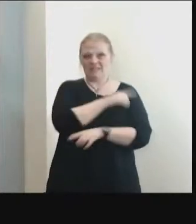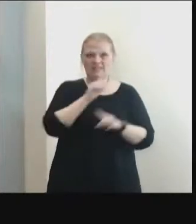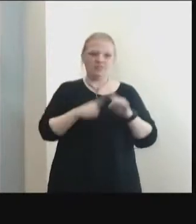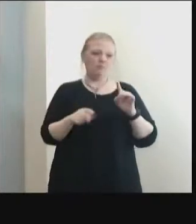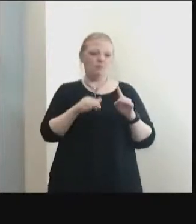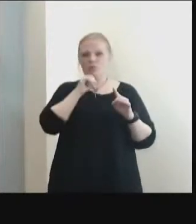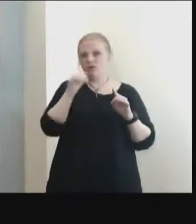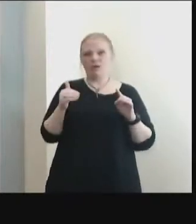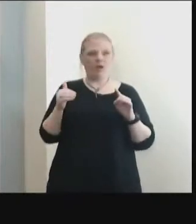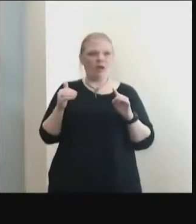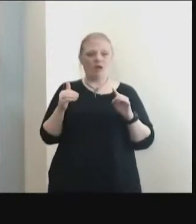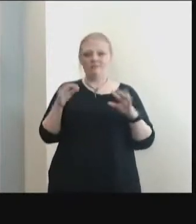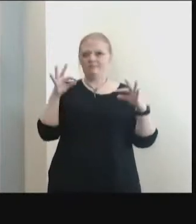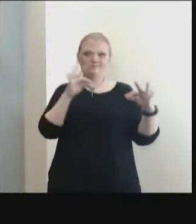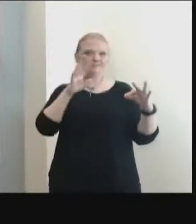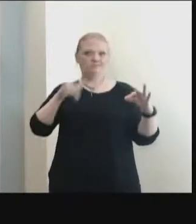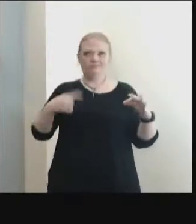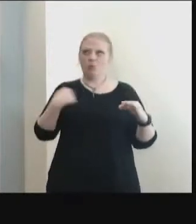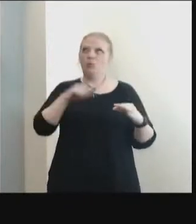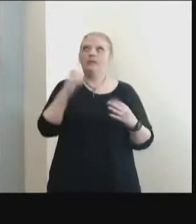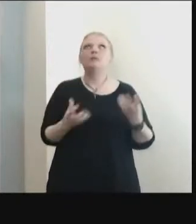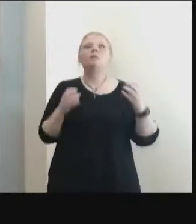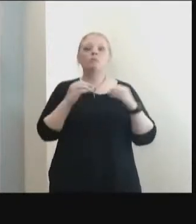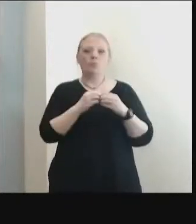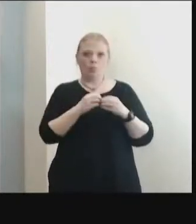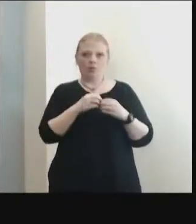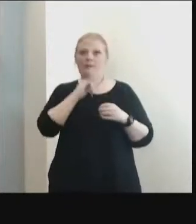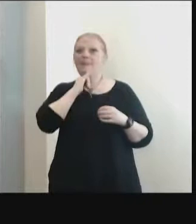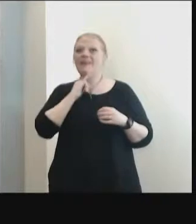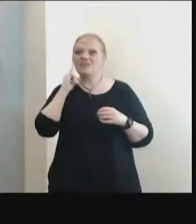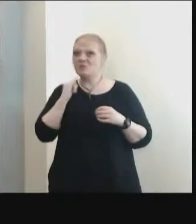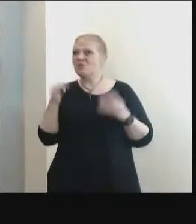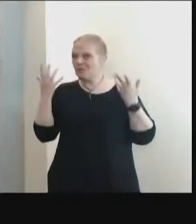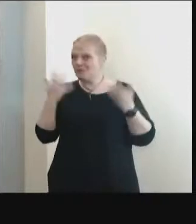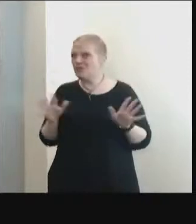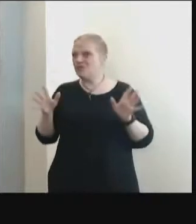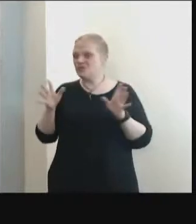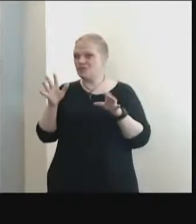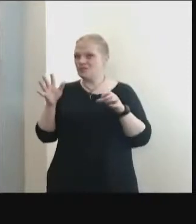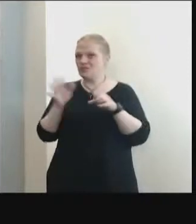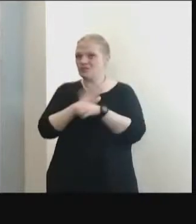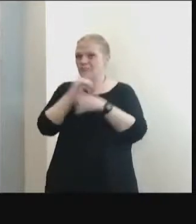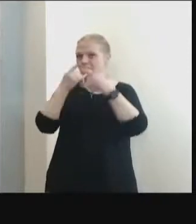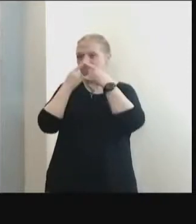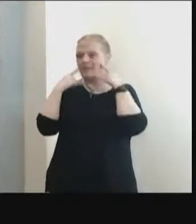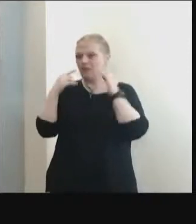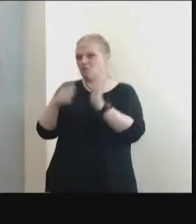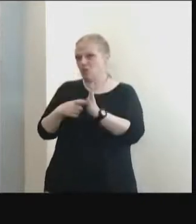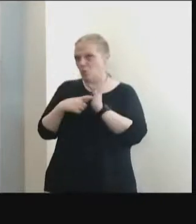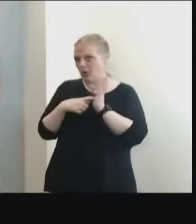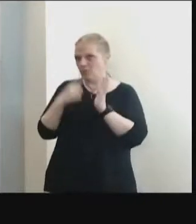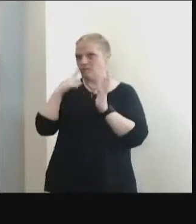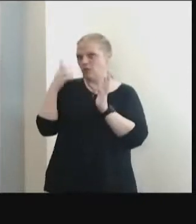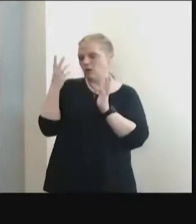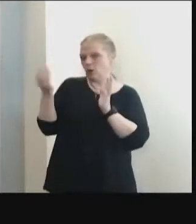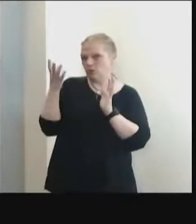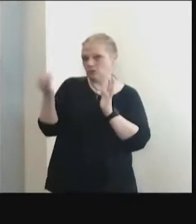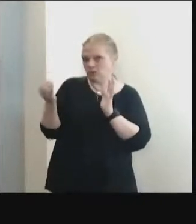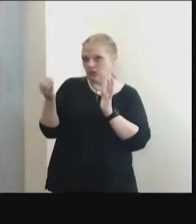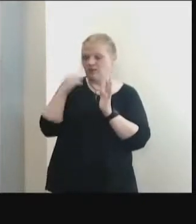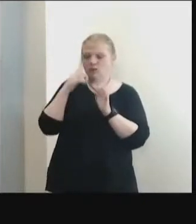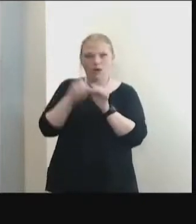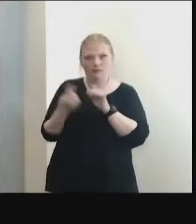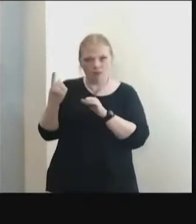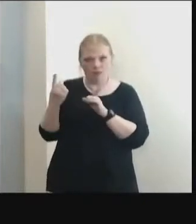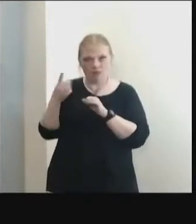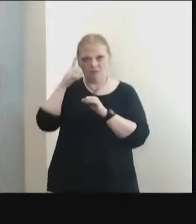we need to be yet. We still need to be higher. Remember, Israel got rid of its full mask requirement for outdoors for everyone.